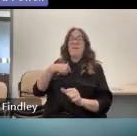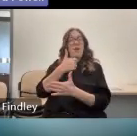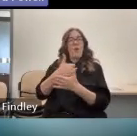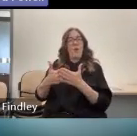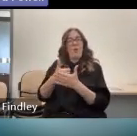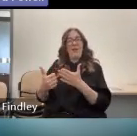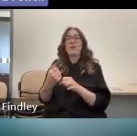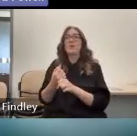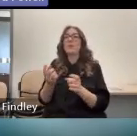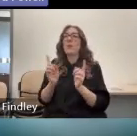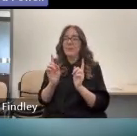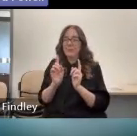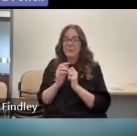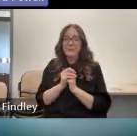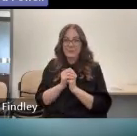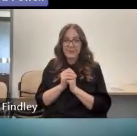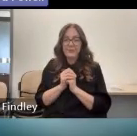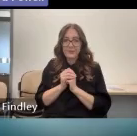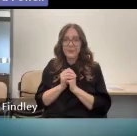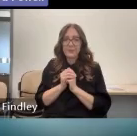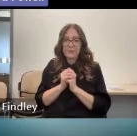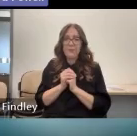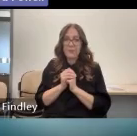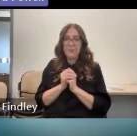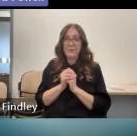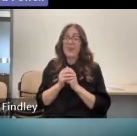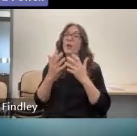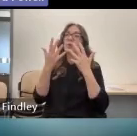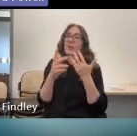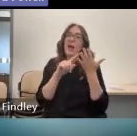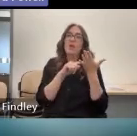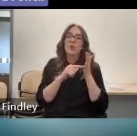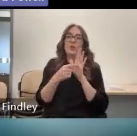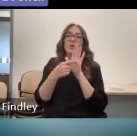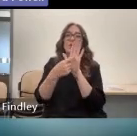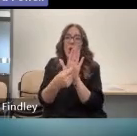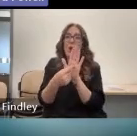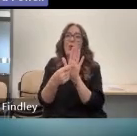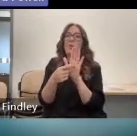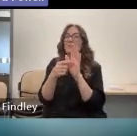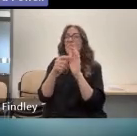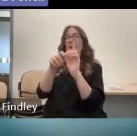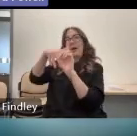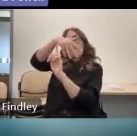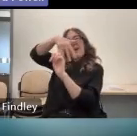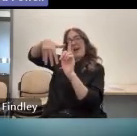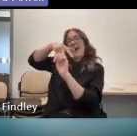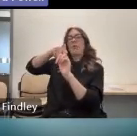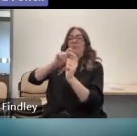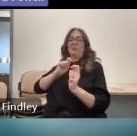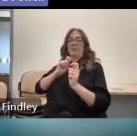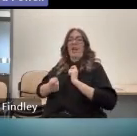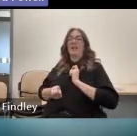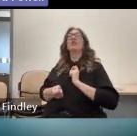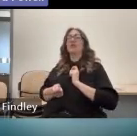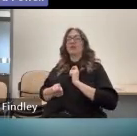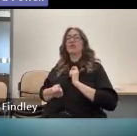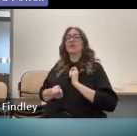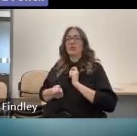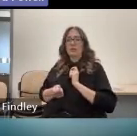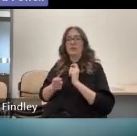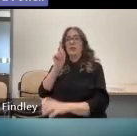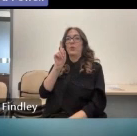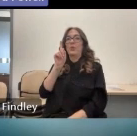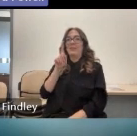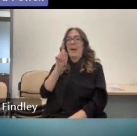not necessarily the first thing, but the first thing I'm going to do today is change the wallpaper. So to do that, I'm going to tap on the